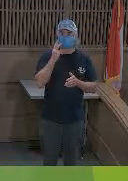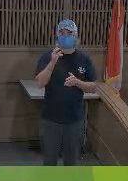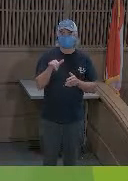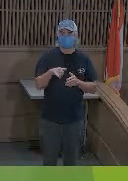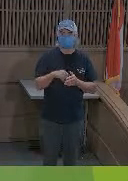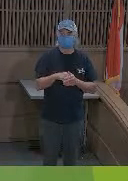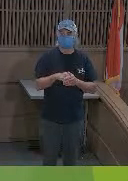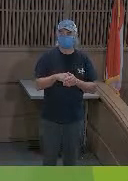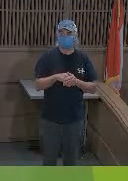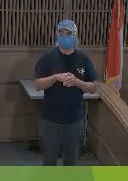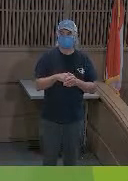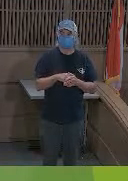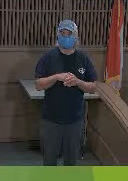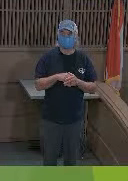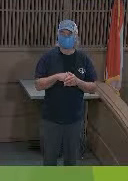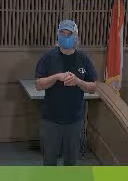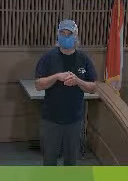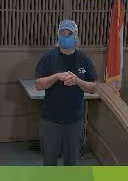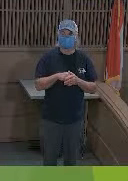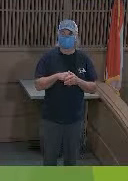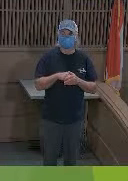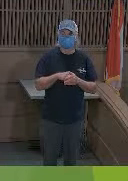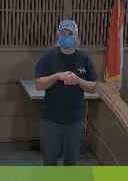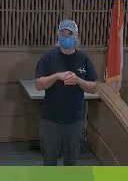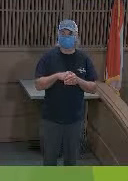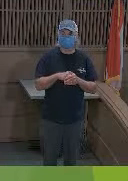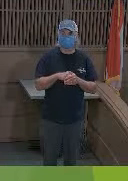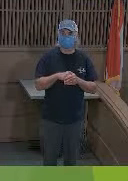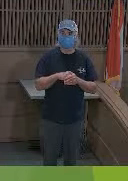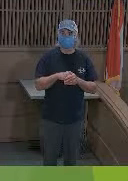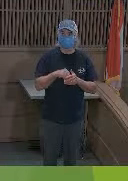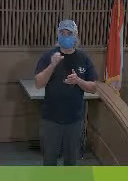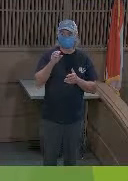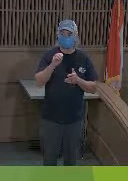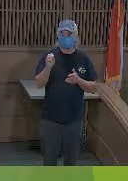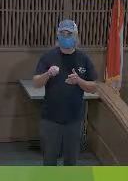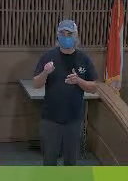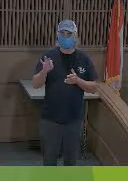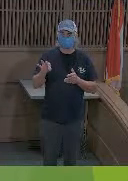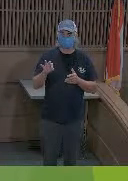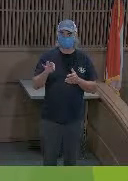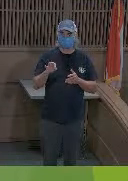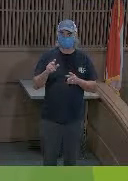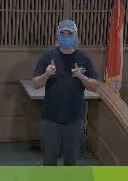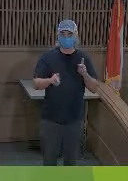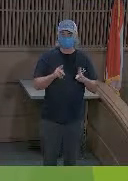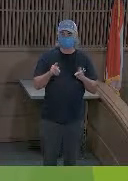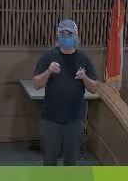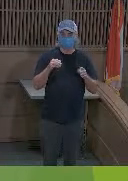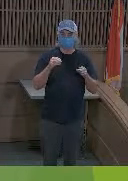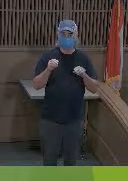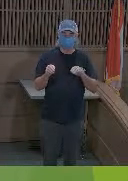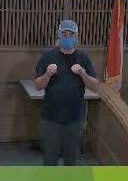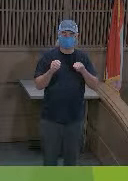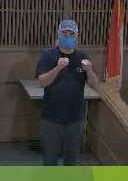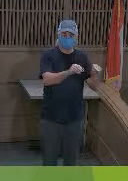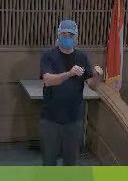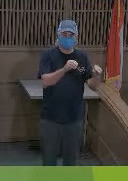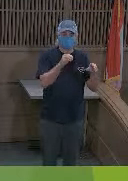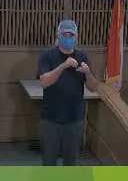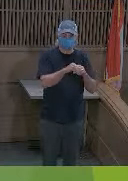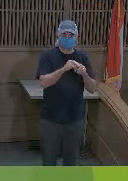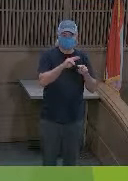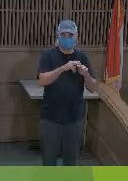see that the percentage of patients being admitted to the hospital,